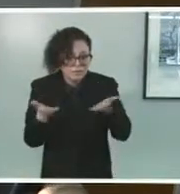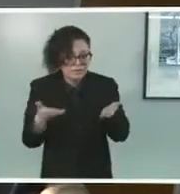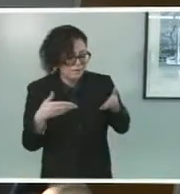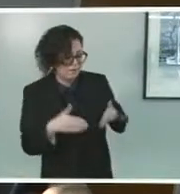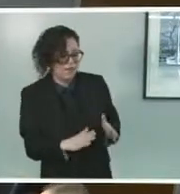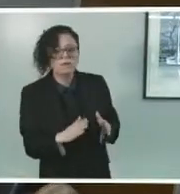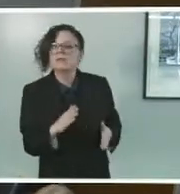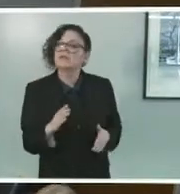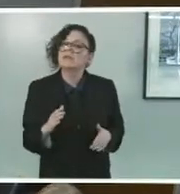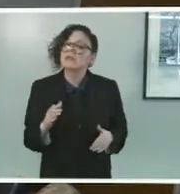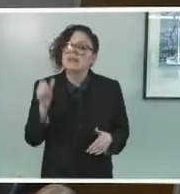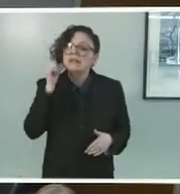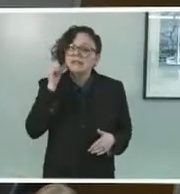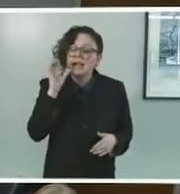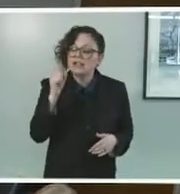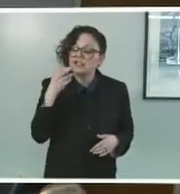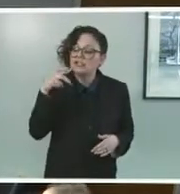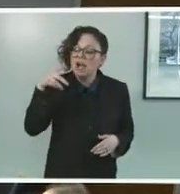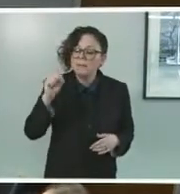mechanics? Allowed.